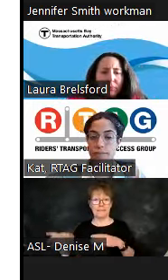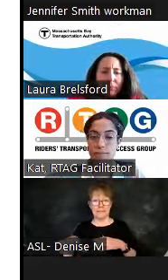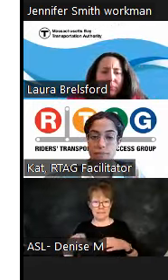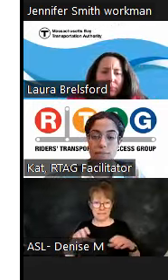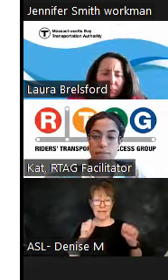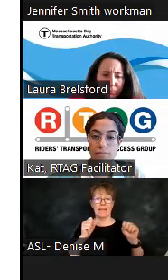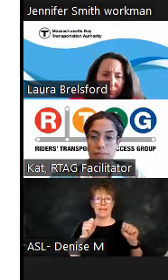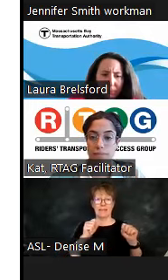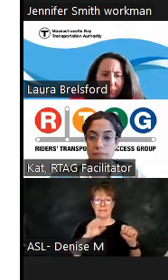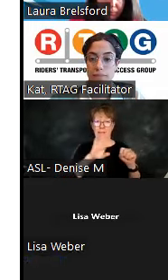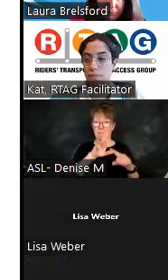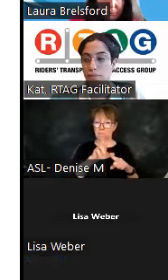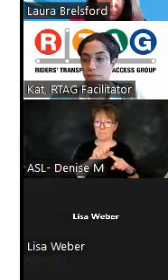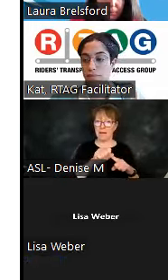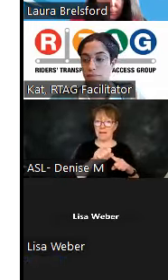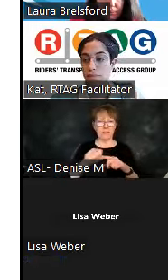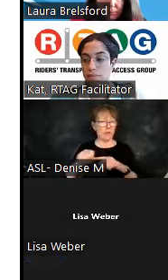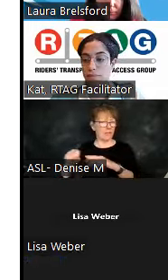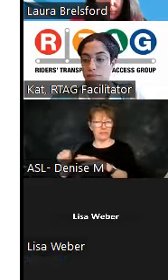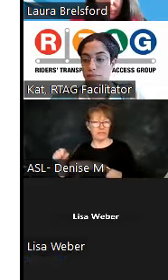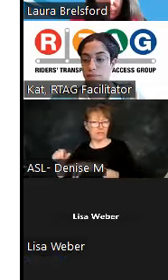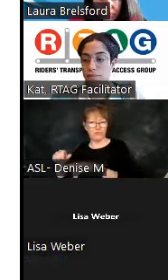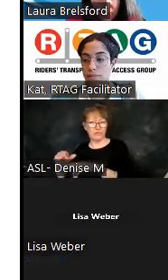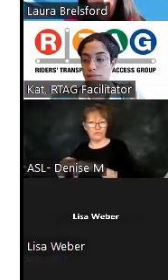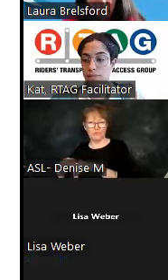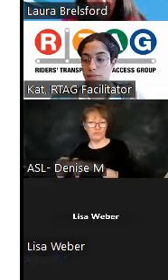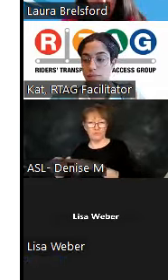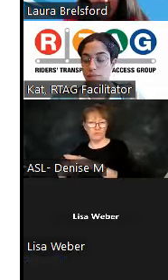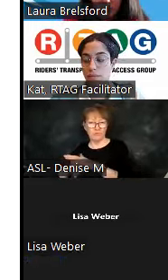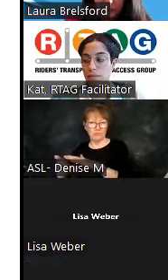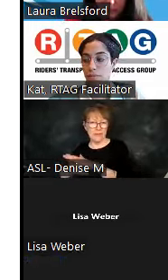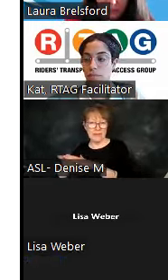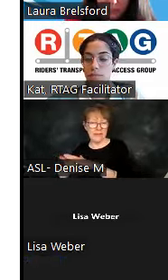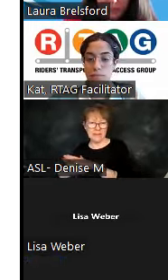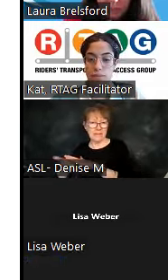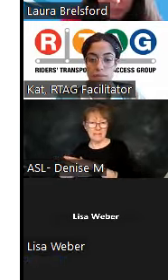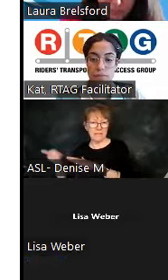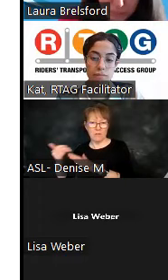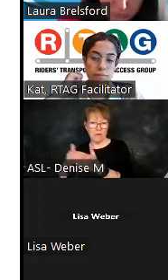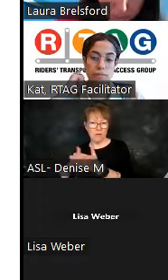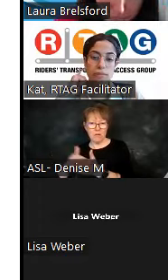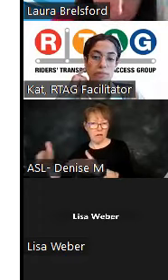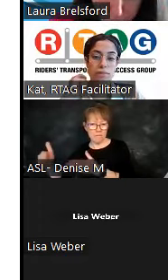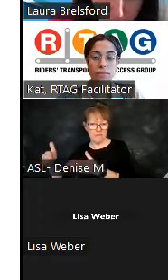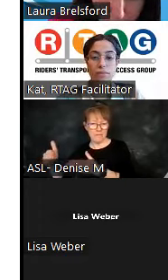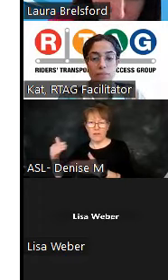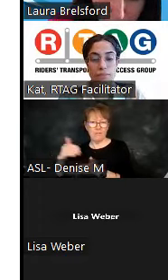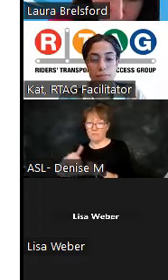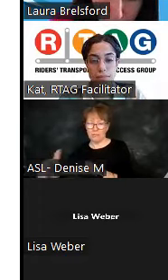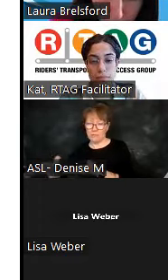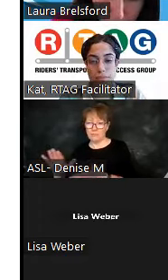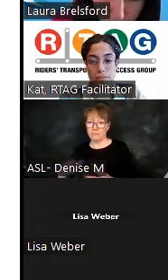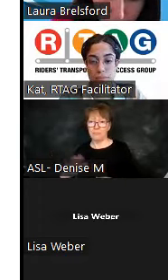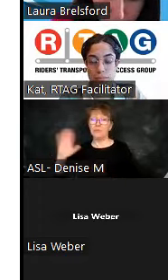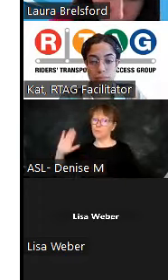so much the train. So I'm not at stations as frequent as I used to be. But my question is